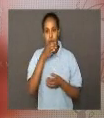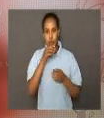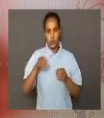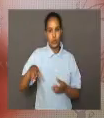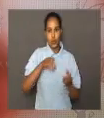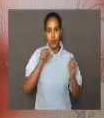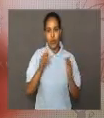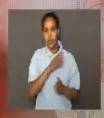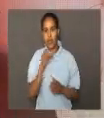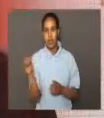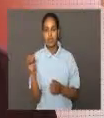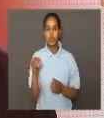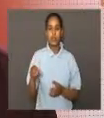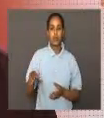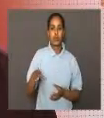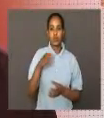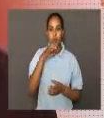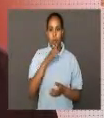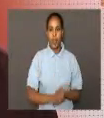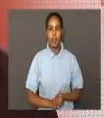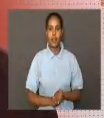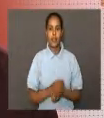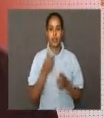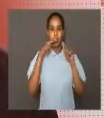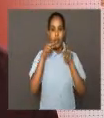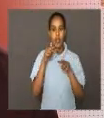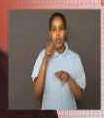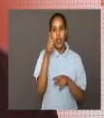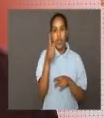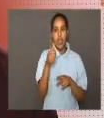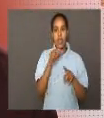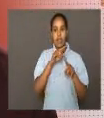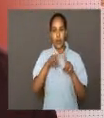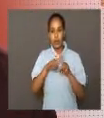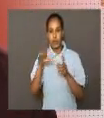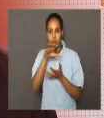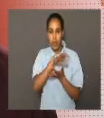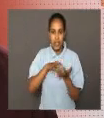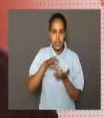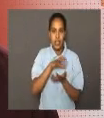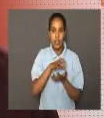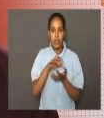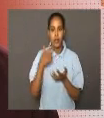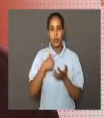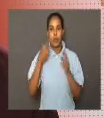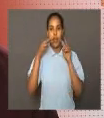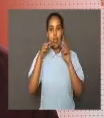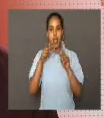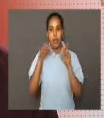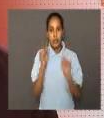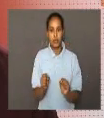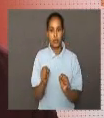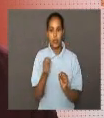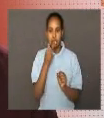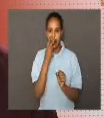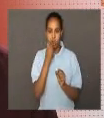and solvent. If we look at a heterogeneous mixture, we will be able to see